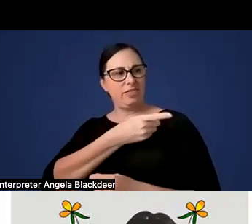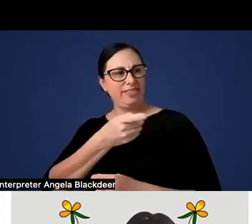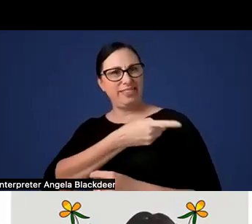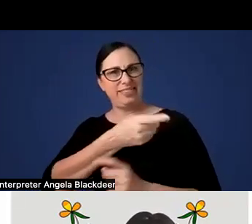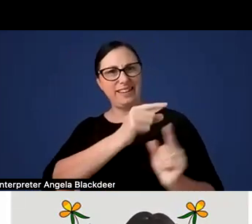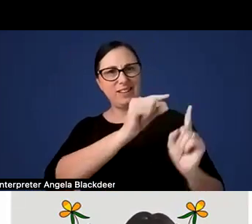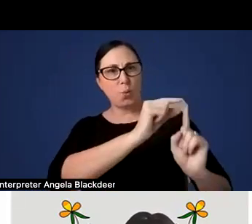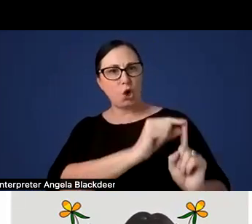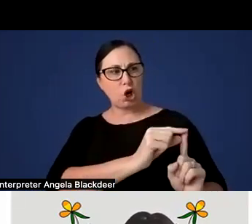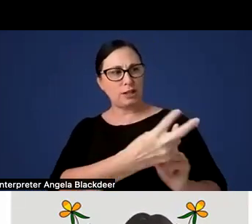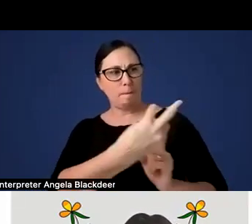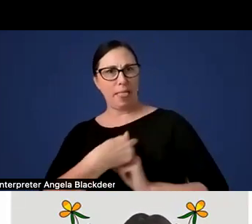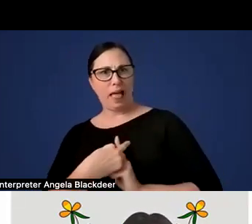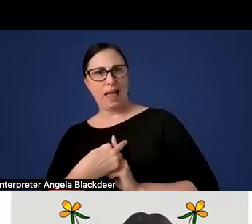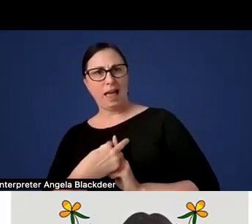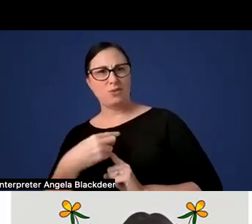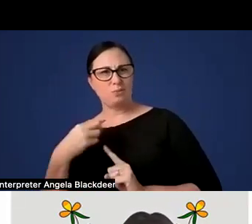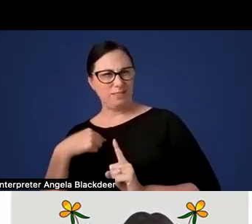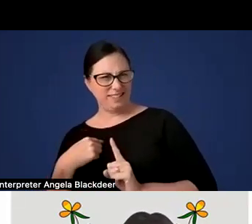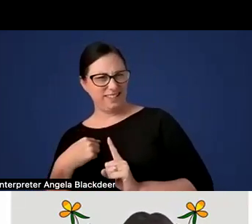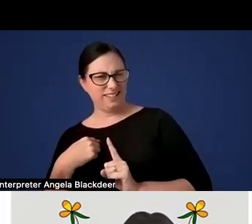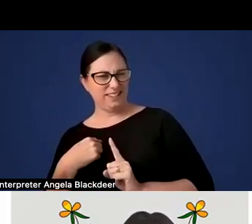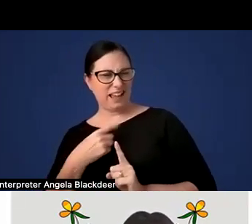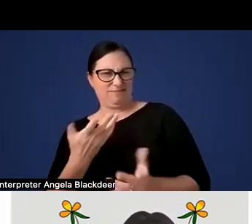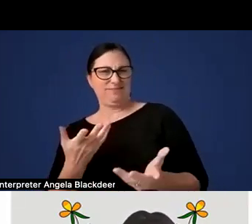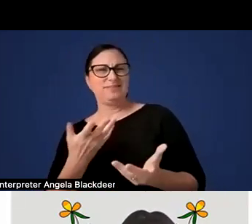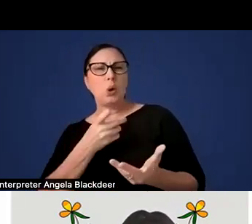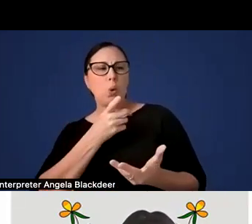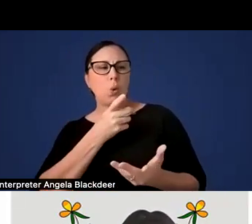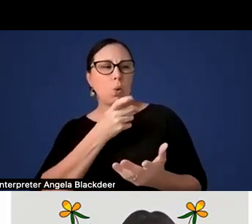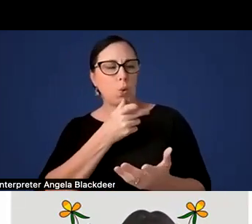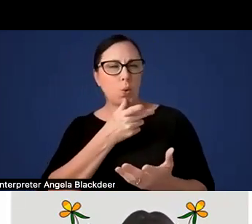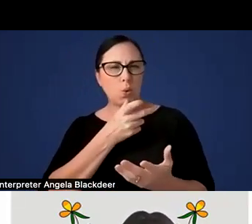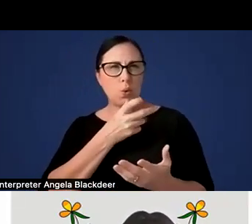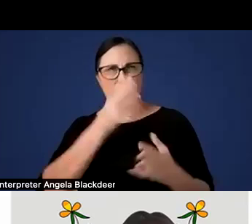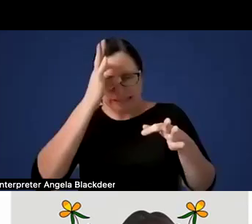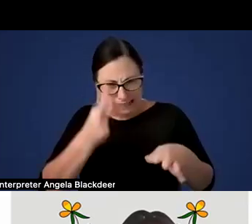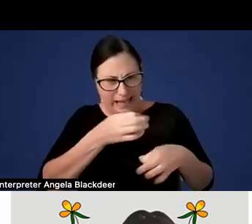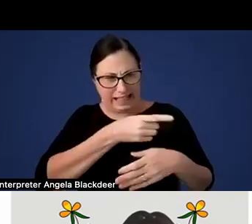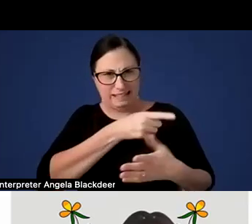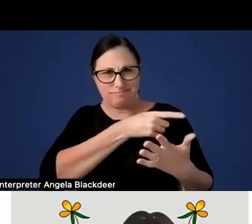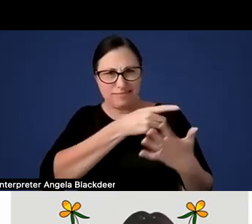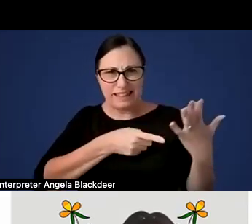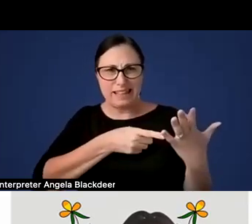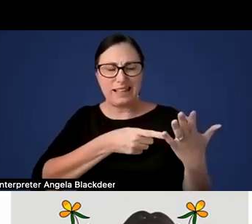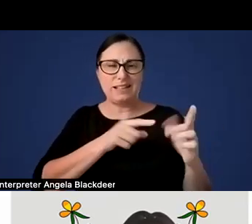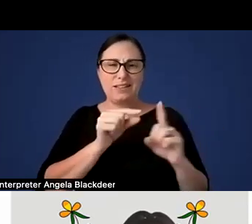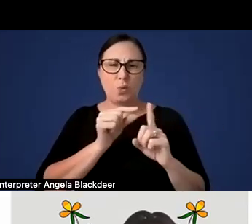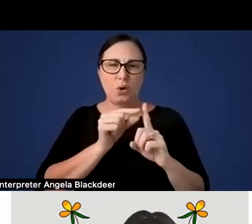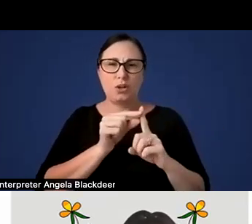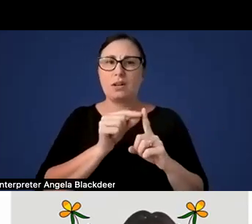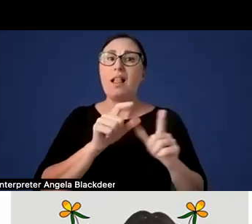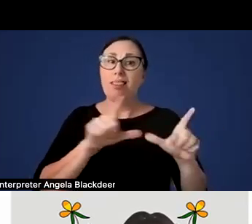whose purpose do they, sort of who's benefiting and who do they serve? I think a lot about that in language, because language is intentional,